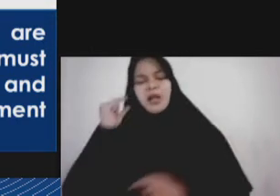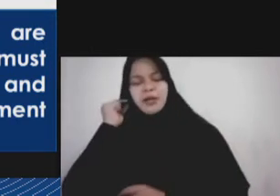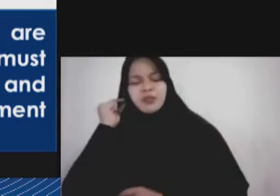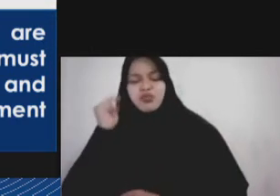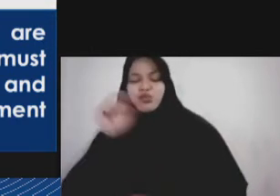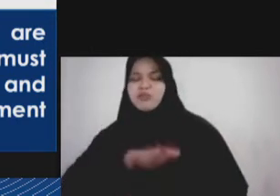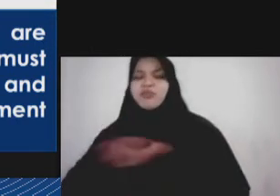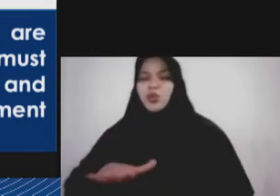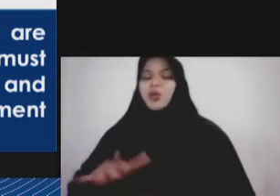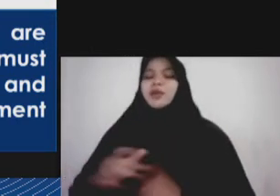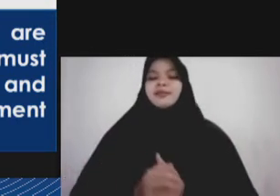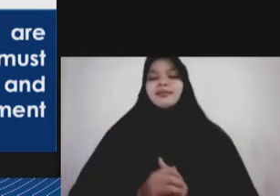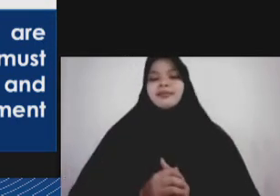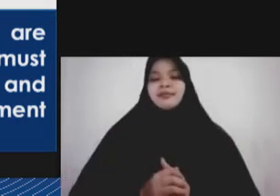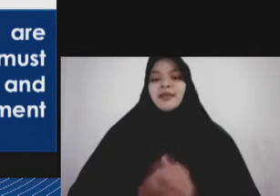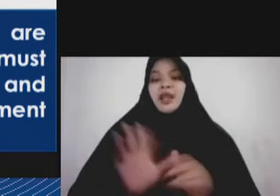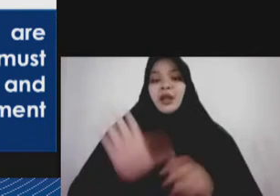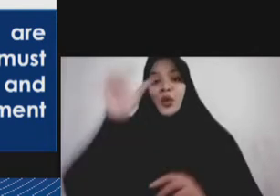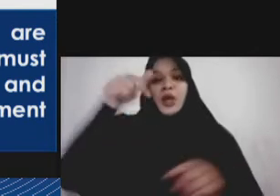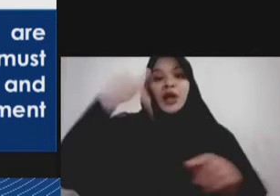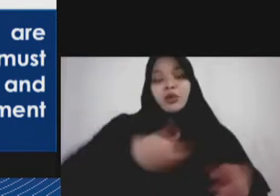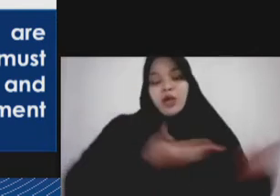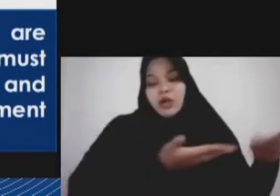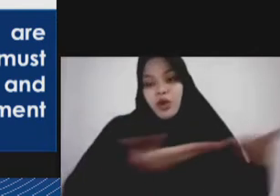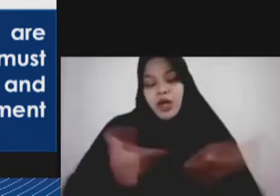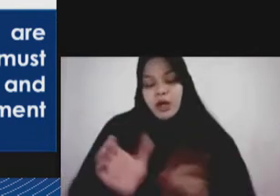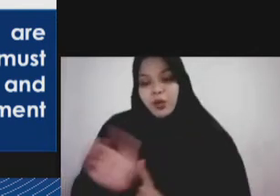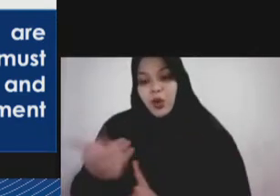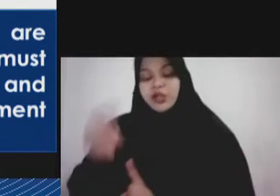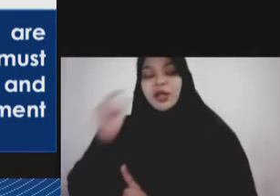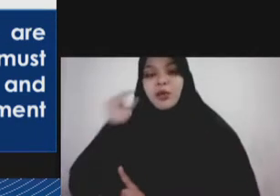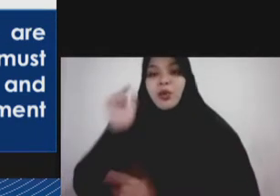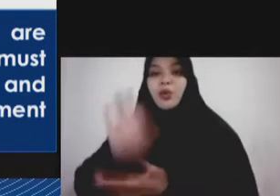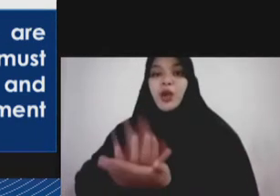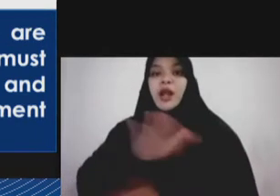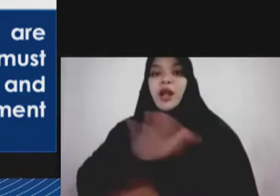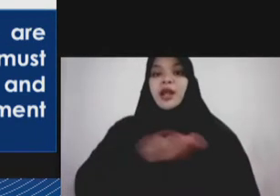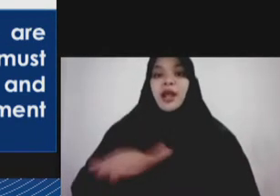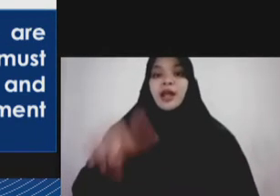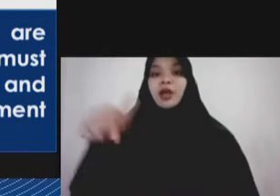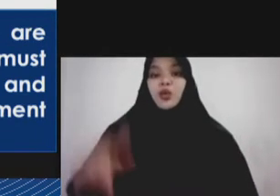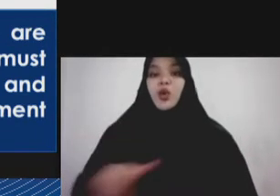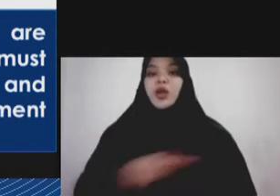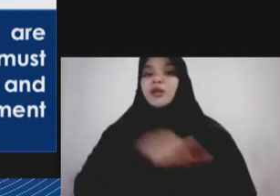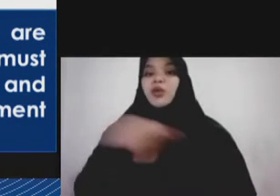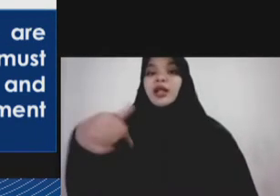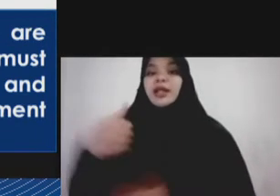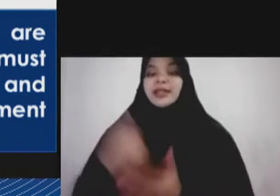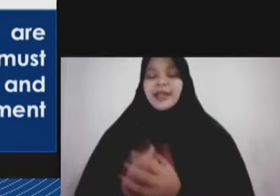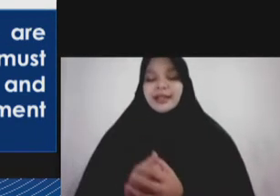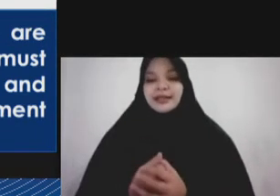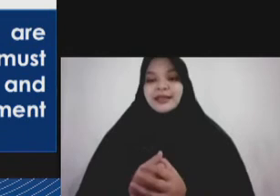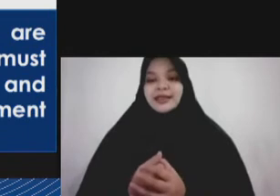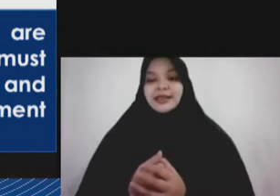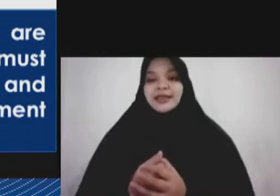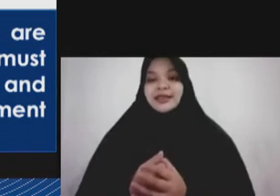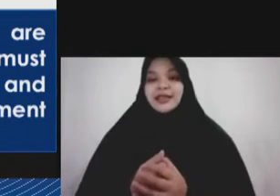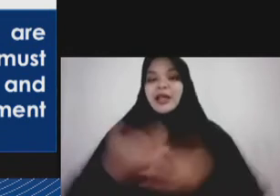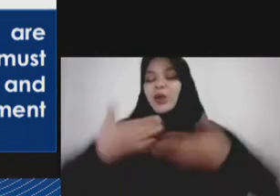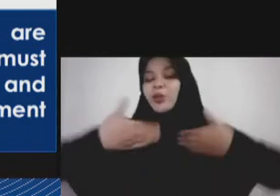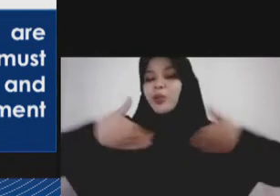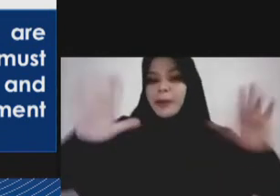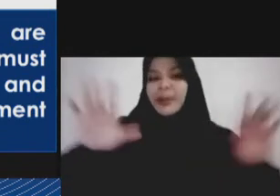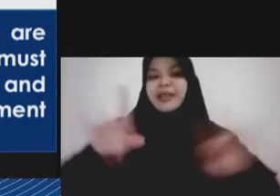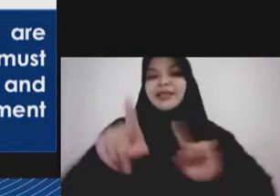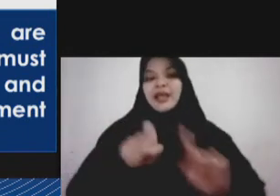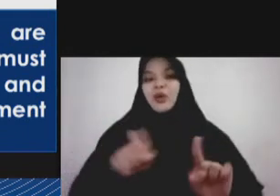and society must provide protection to women and children in order to avoid and be free from violence or